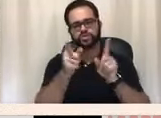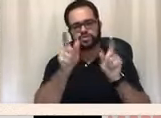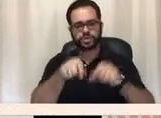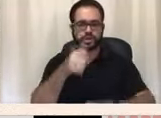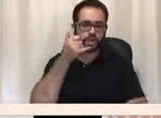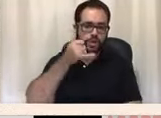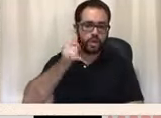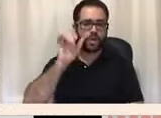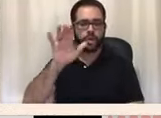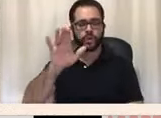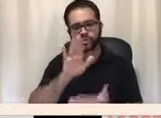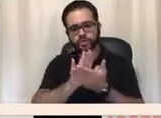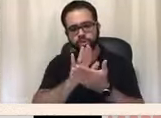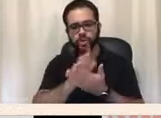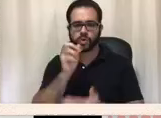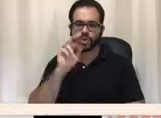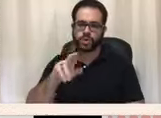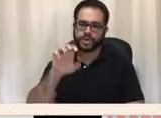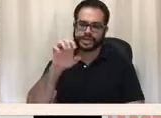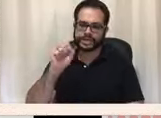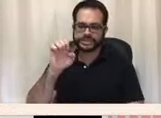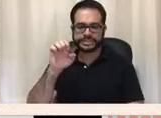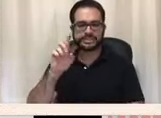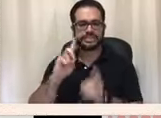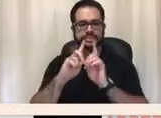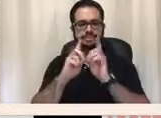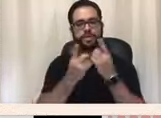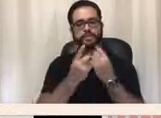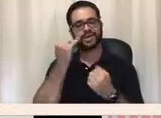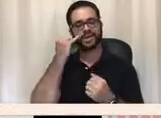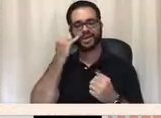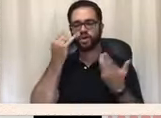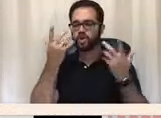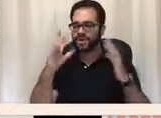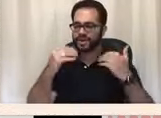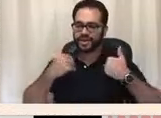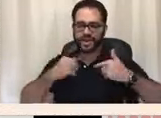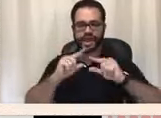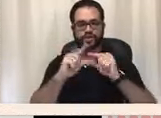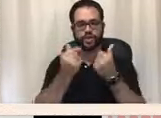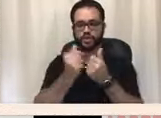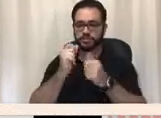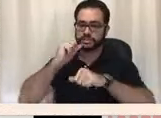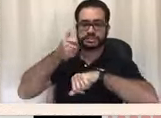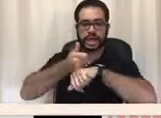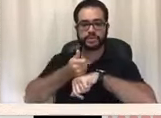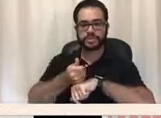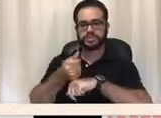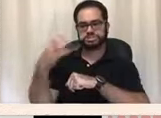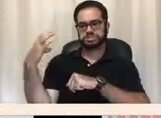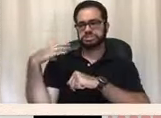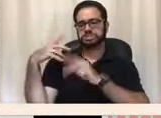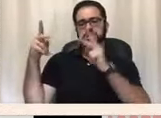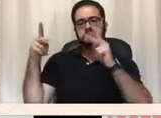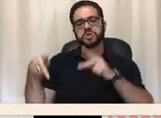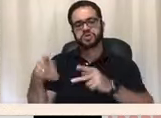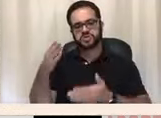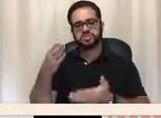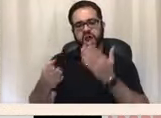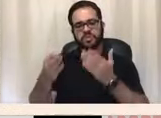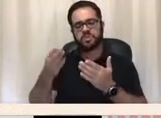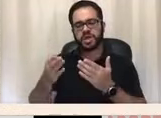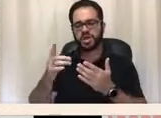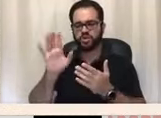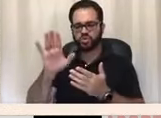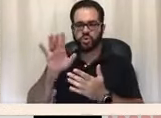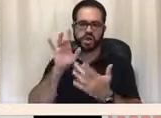ESE department. If there's already a group established, the chairperson is probably going to be your point